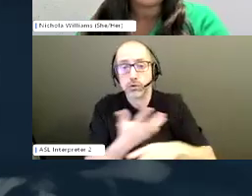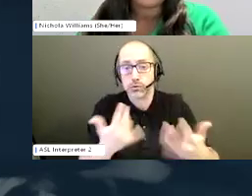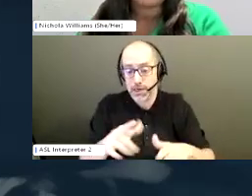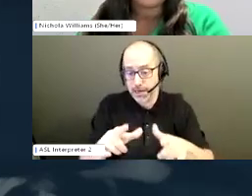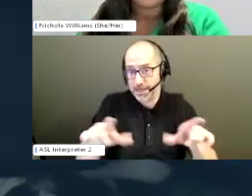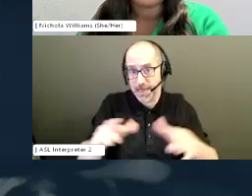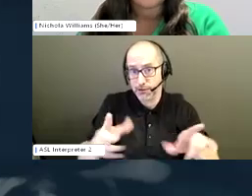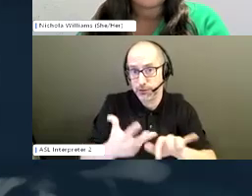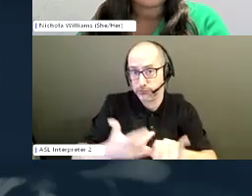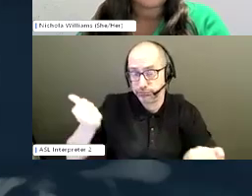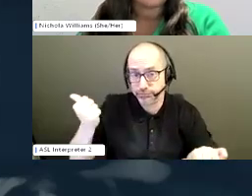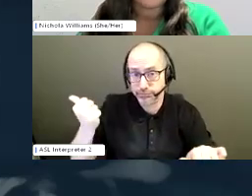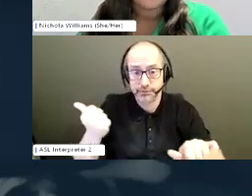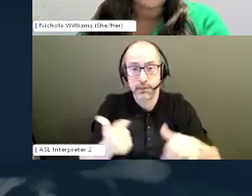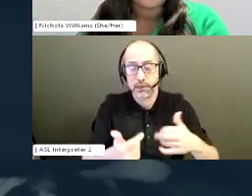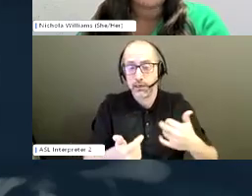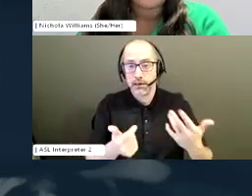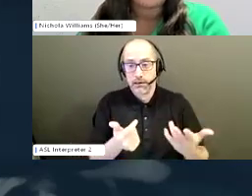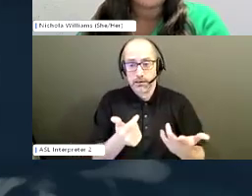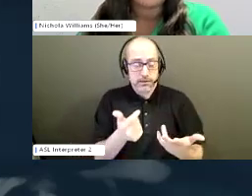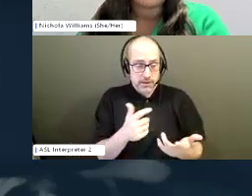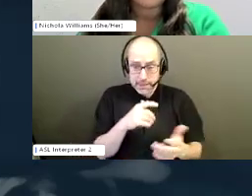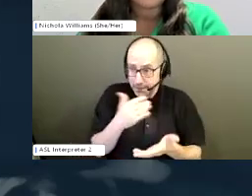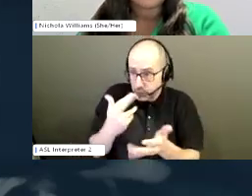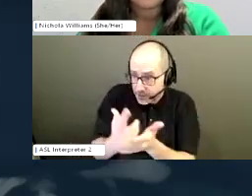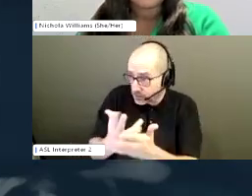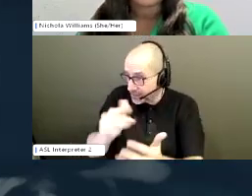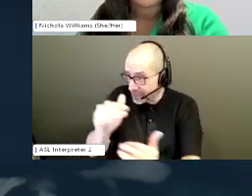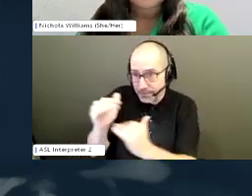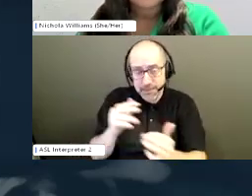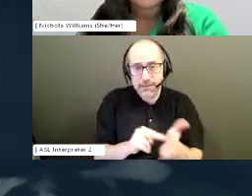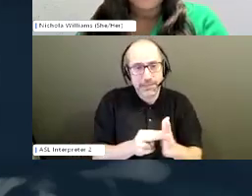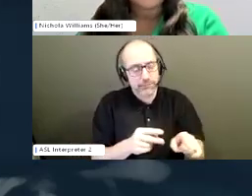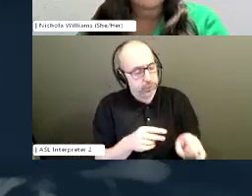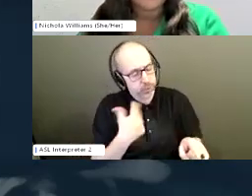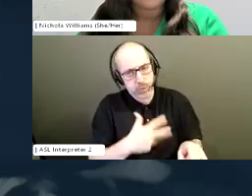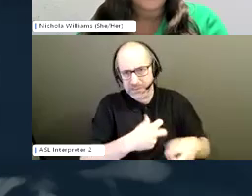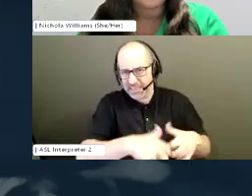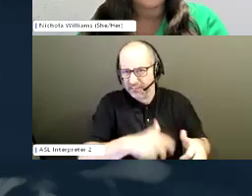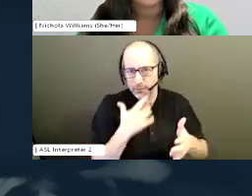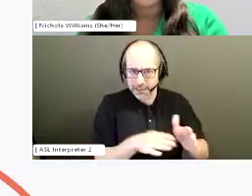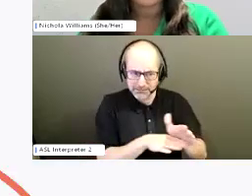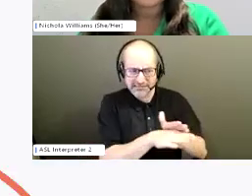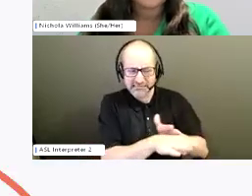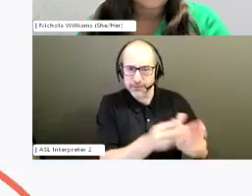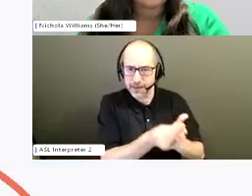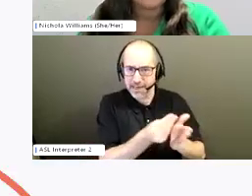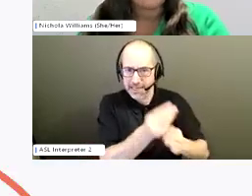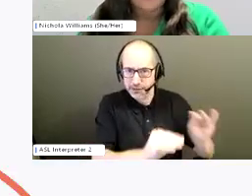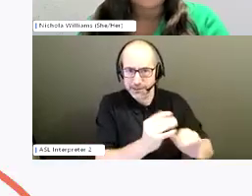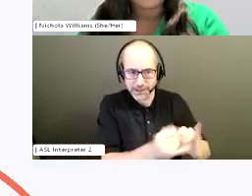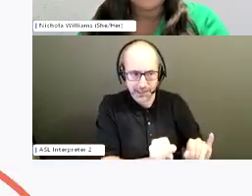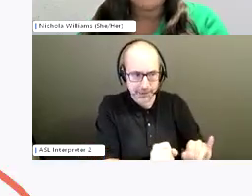senior survivors from rebuilding financial independence. So now that we've spoken about that, we're also going to look at